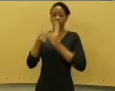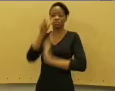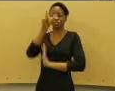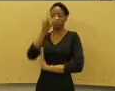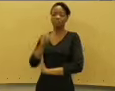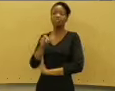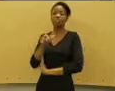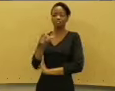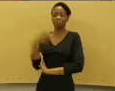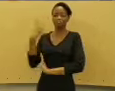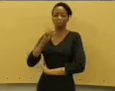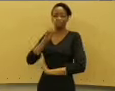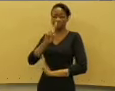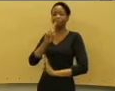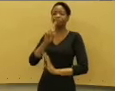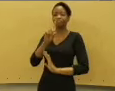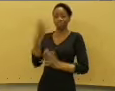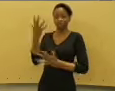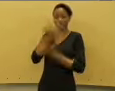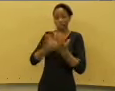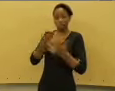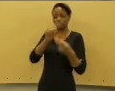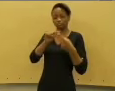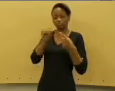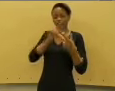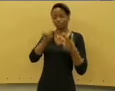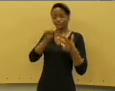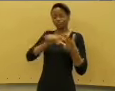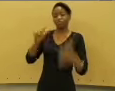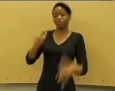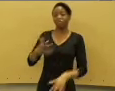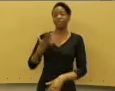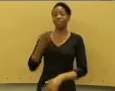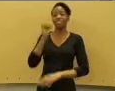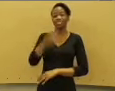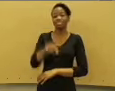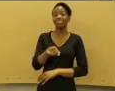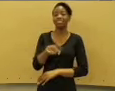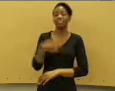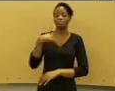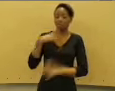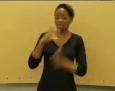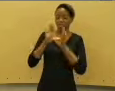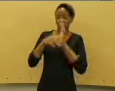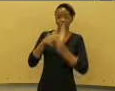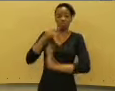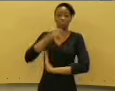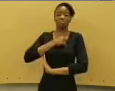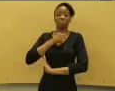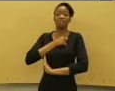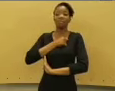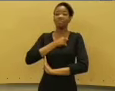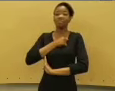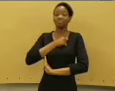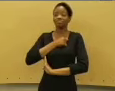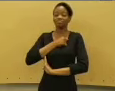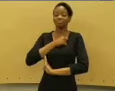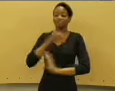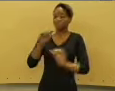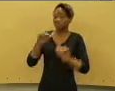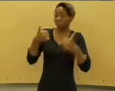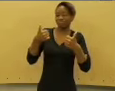say, okay, so this is the conversation that I want to have. But by virtue of my disability, I'm already considered incompetent.